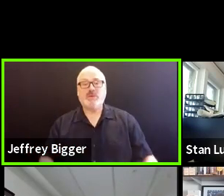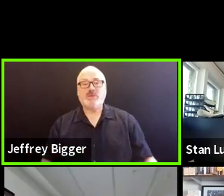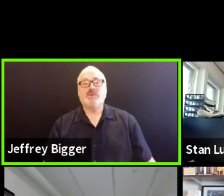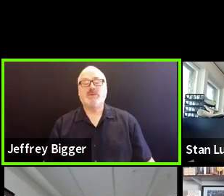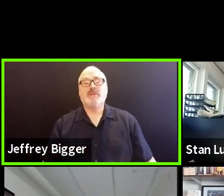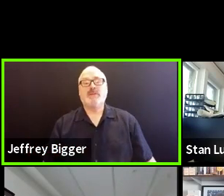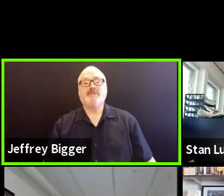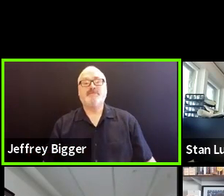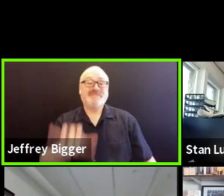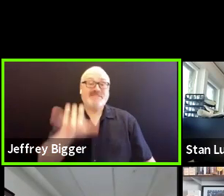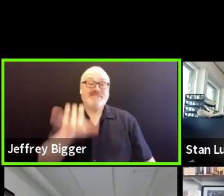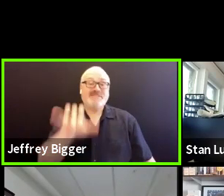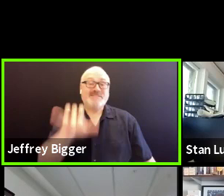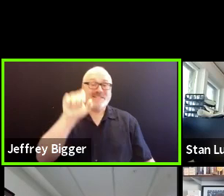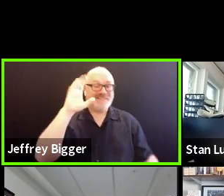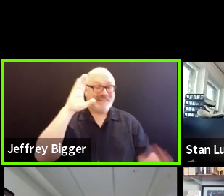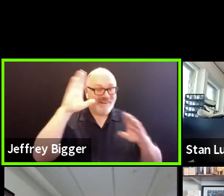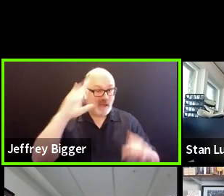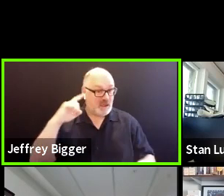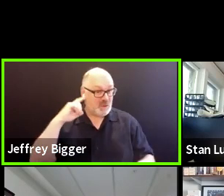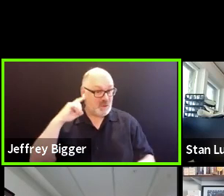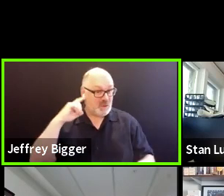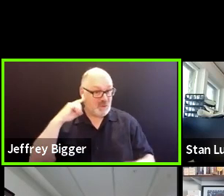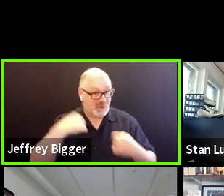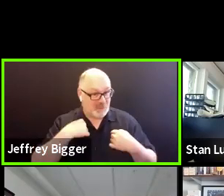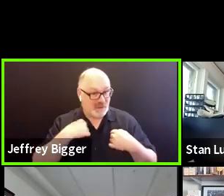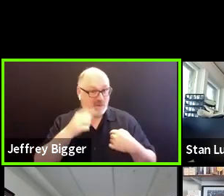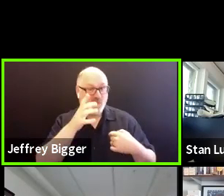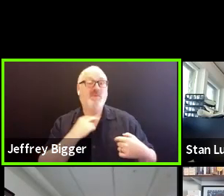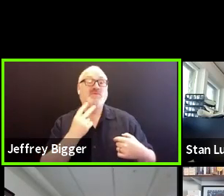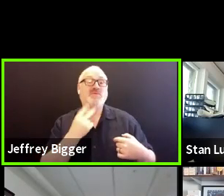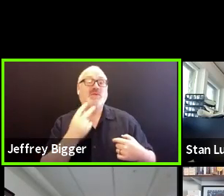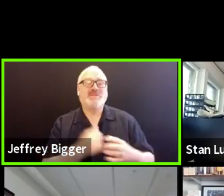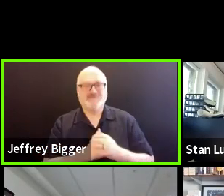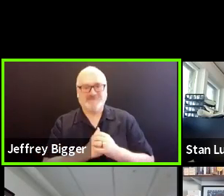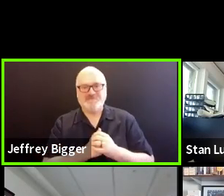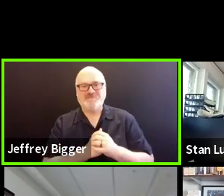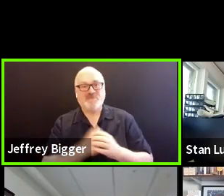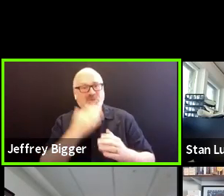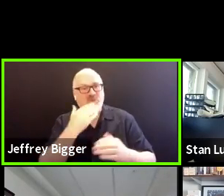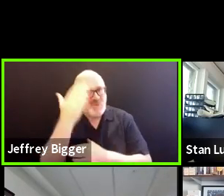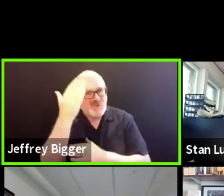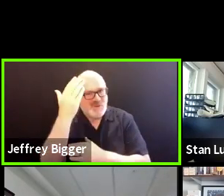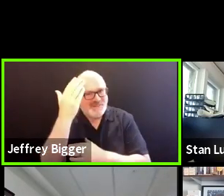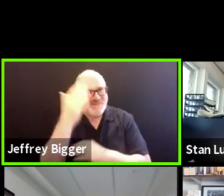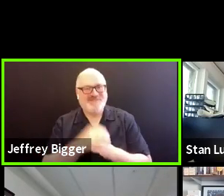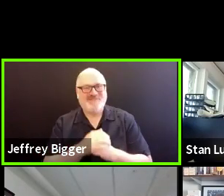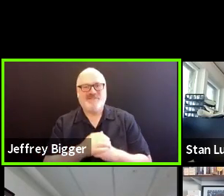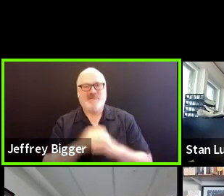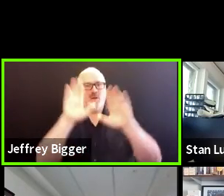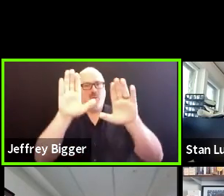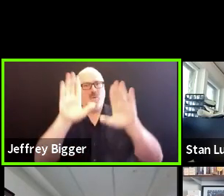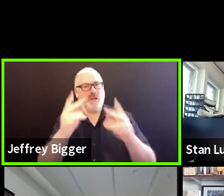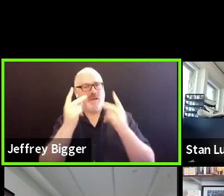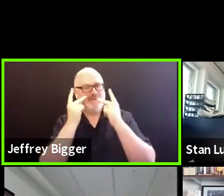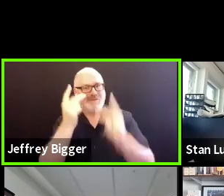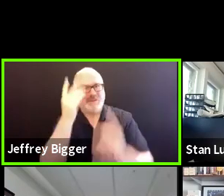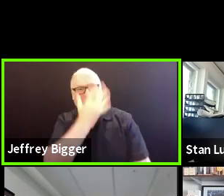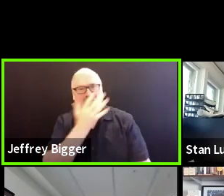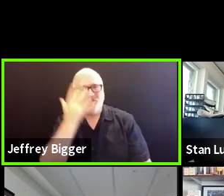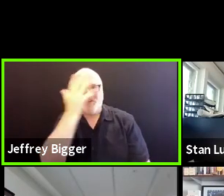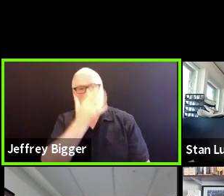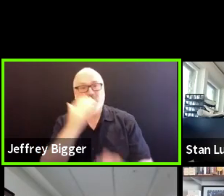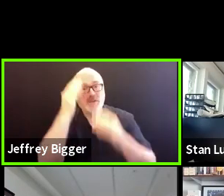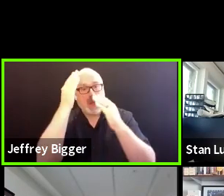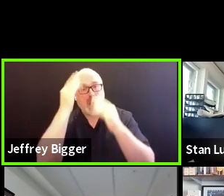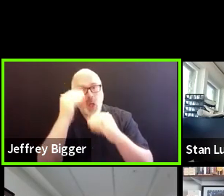Yes. Hi, can everyone hear me? Yes. So good morning. It's so wonderful to see all of your faces. I hope you're all safe